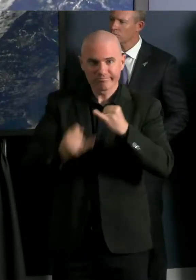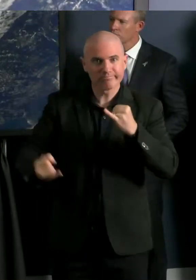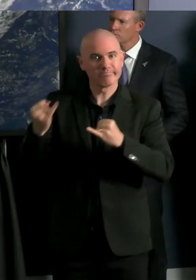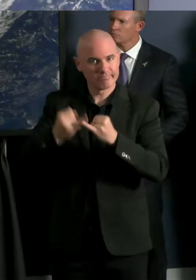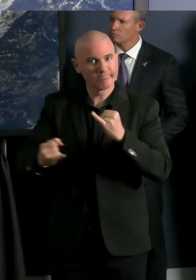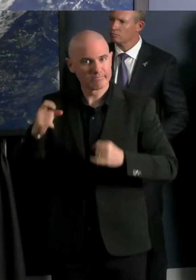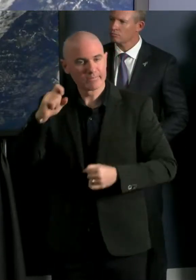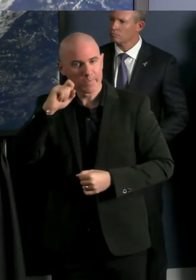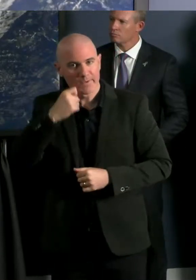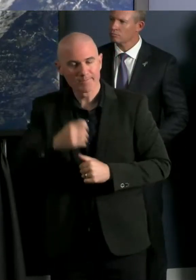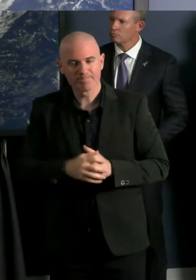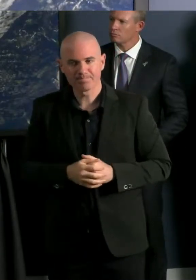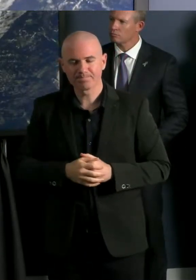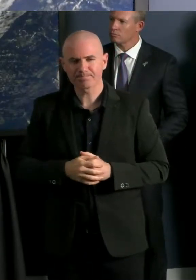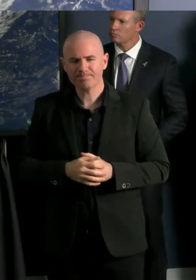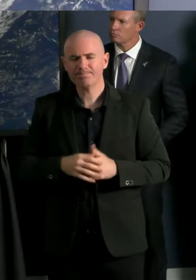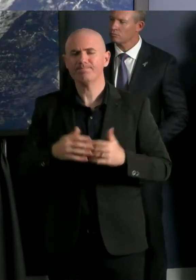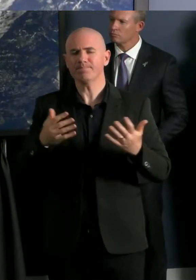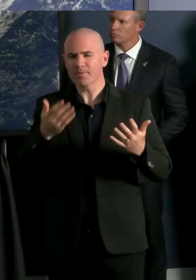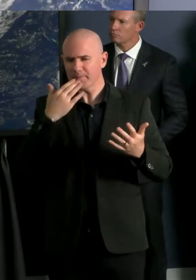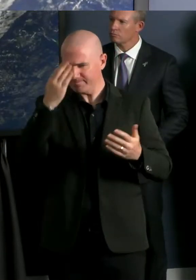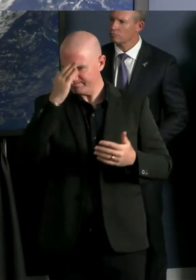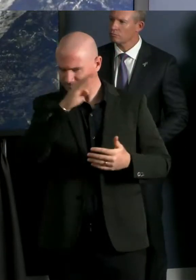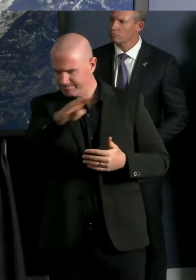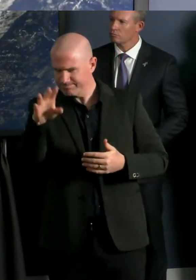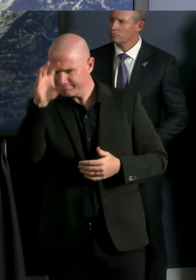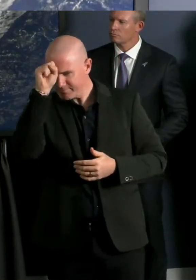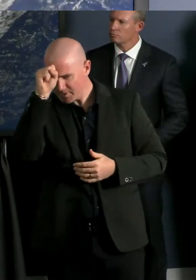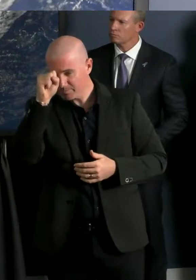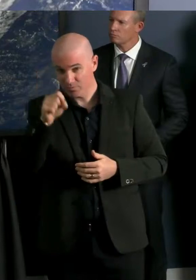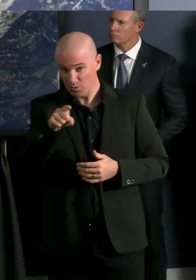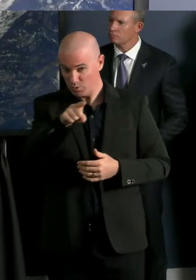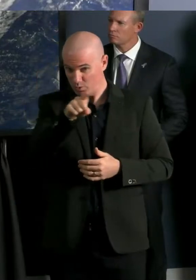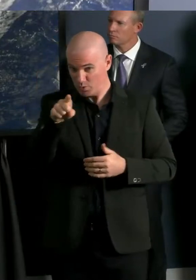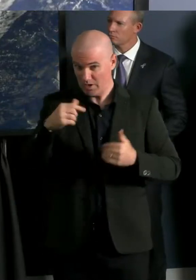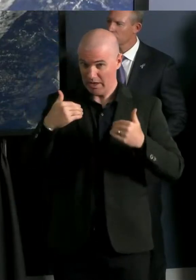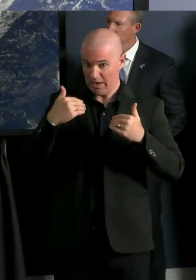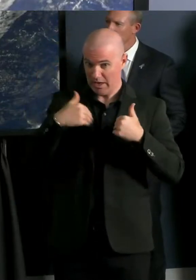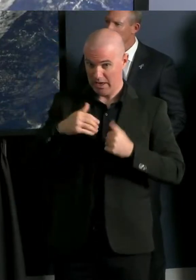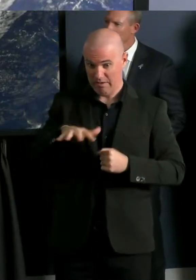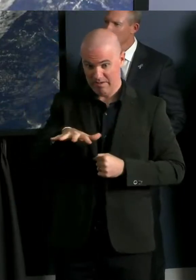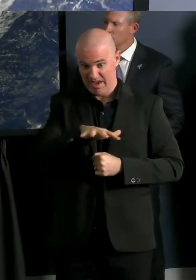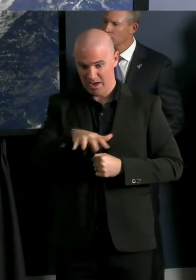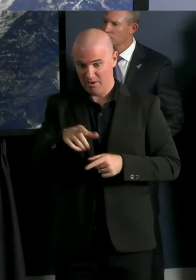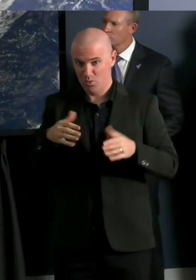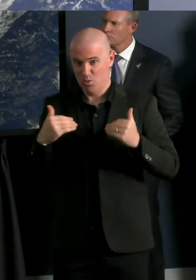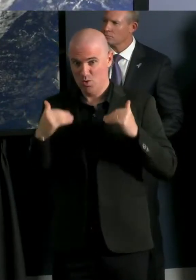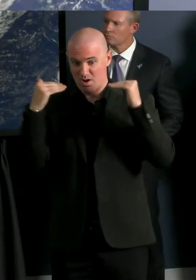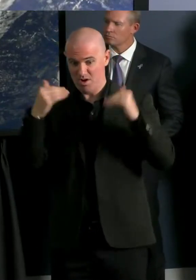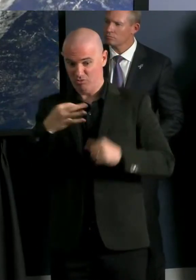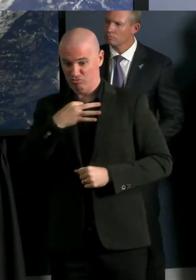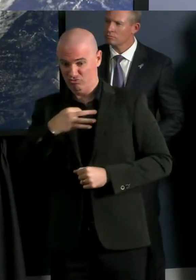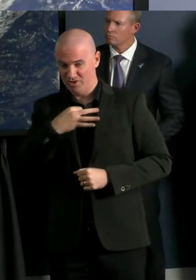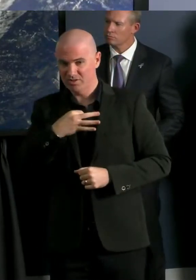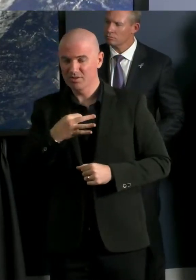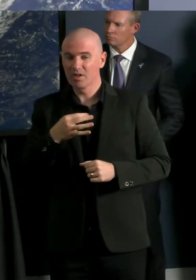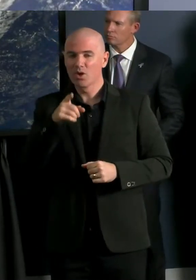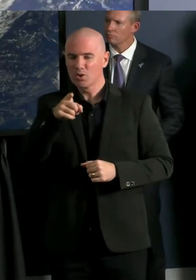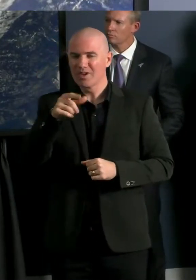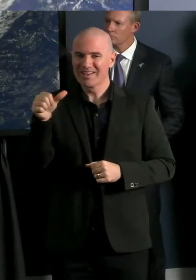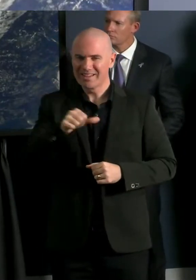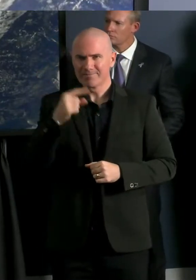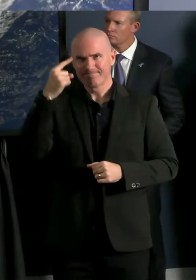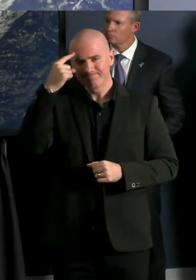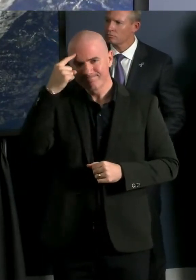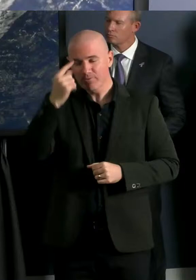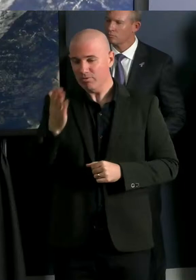we do ask people to be aware of, but if you're in one of those areas of risk, is to make that decision to go to the evacuation centre